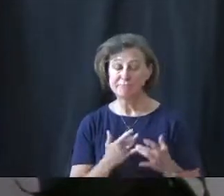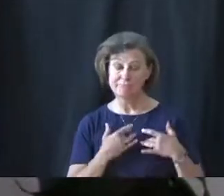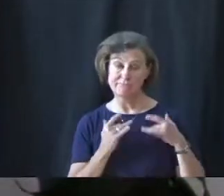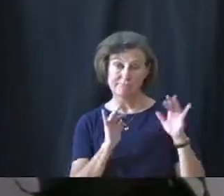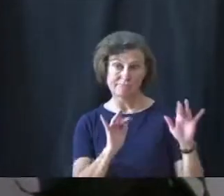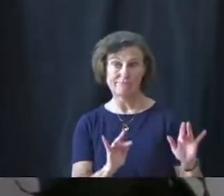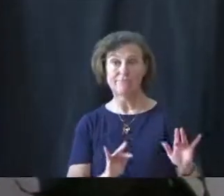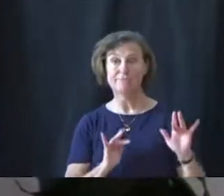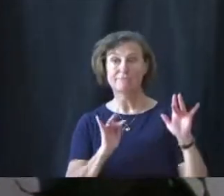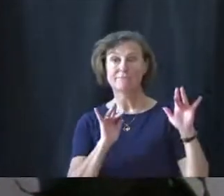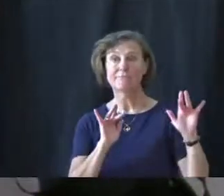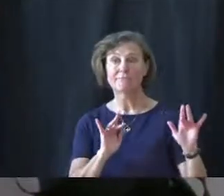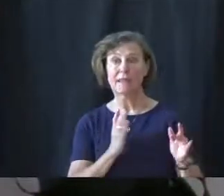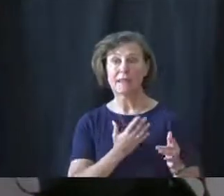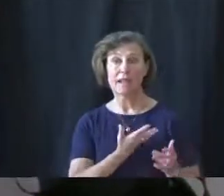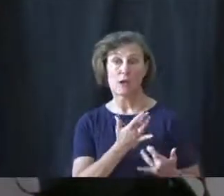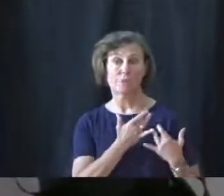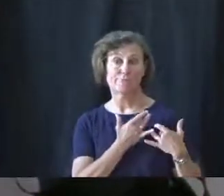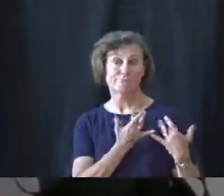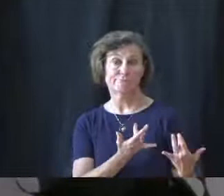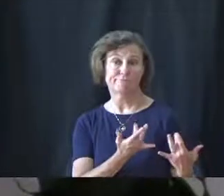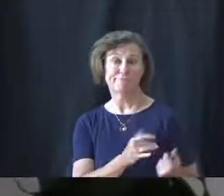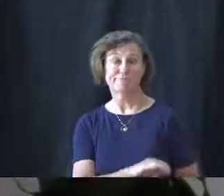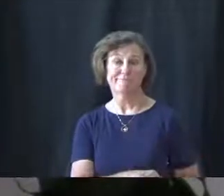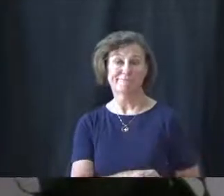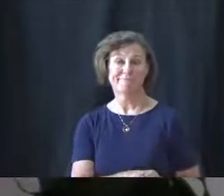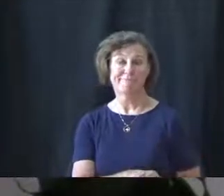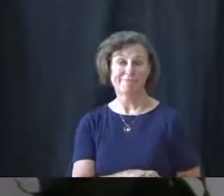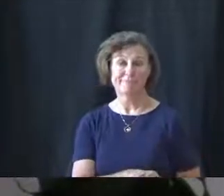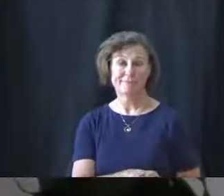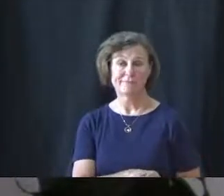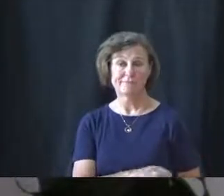Compassion is our way.